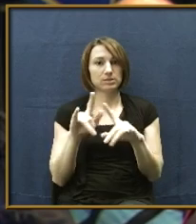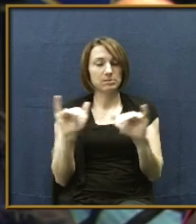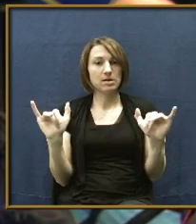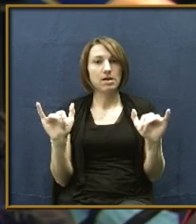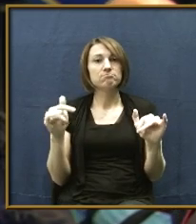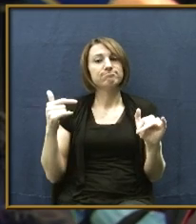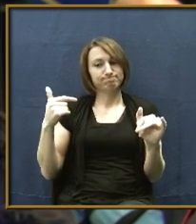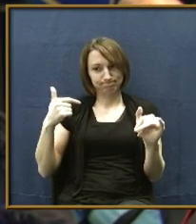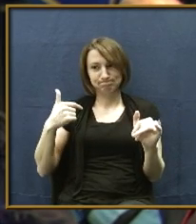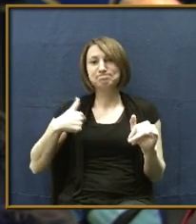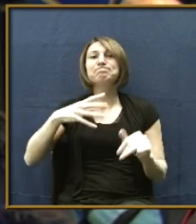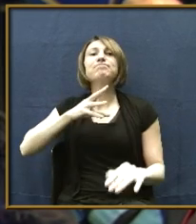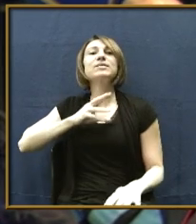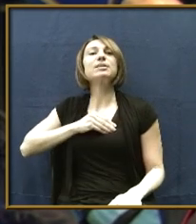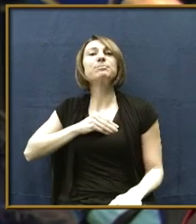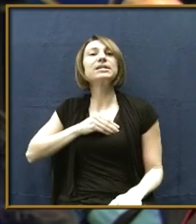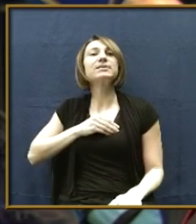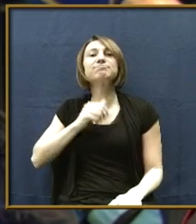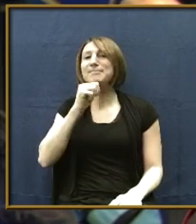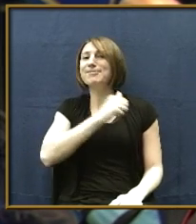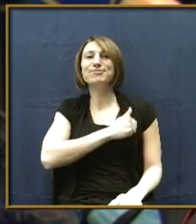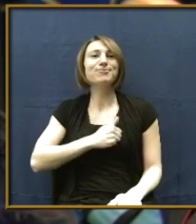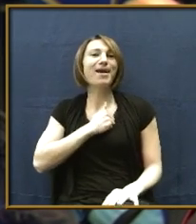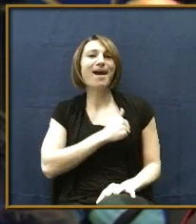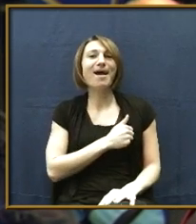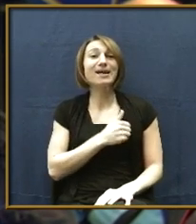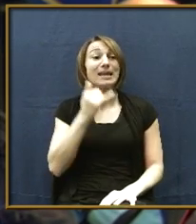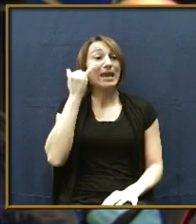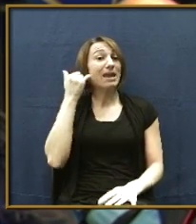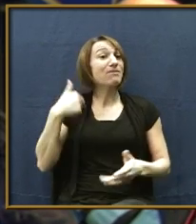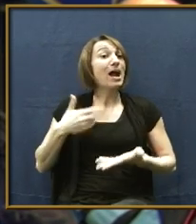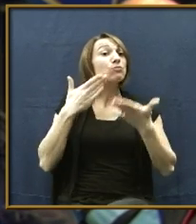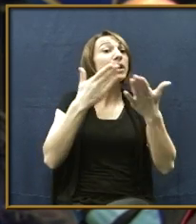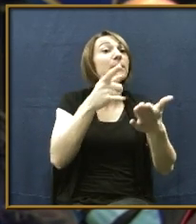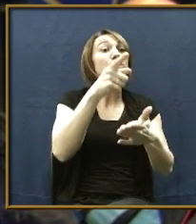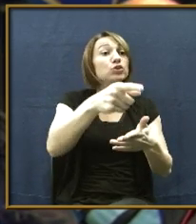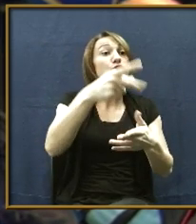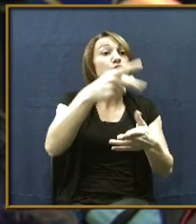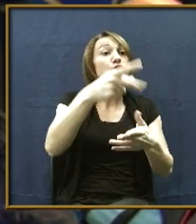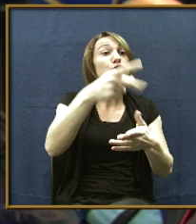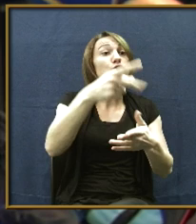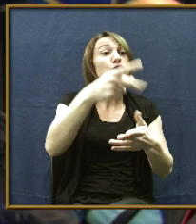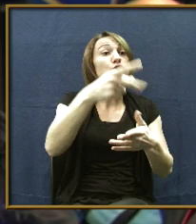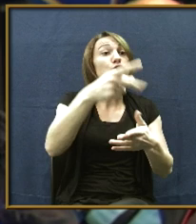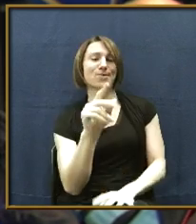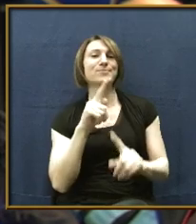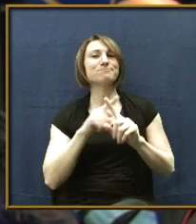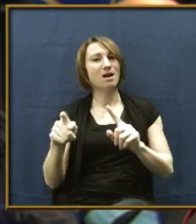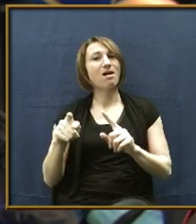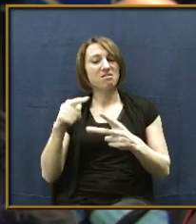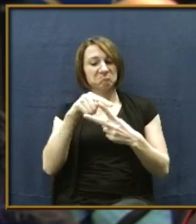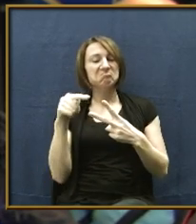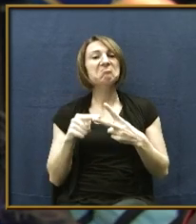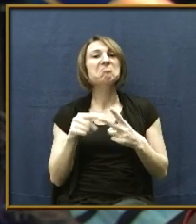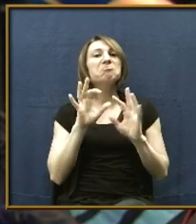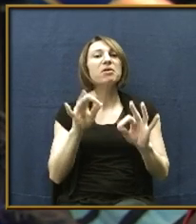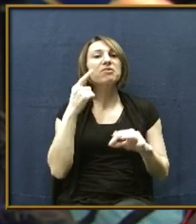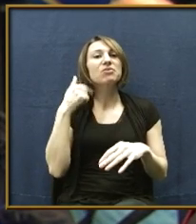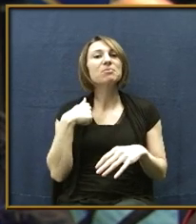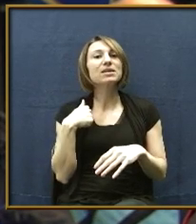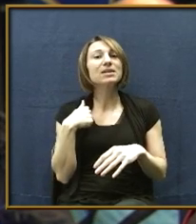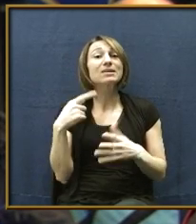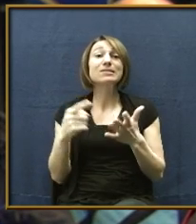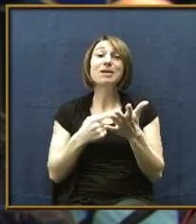back. Even though I would never recommend it to anyone, this was finally the perfect job. At times, I had